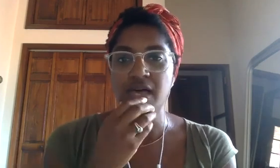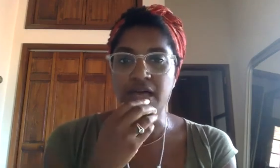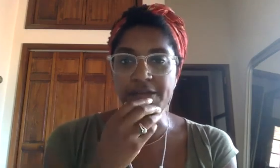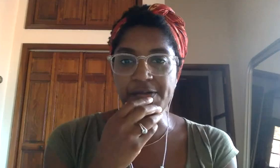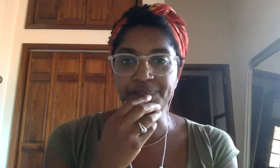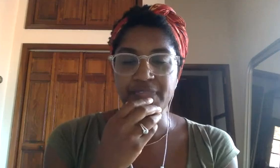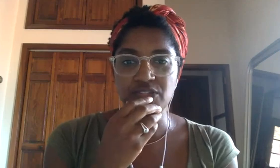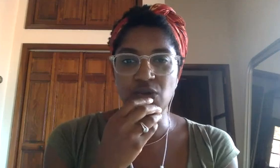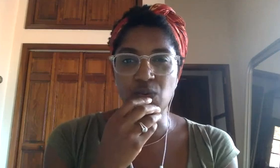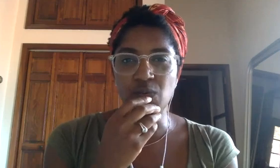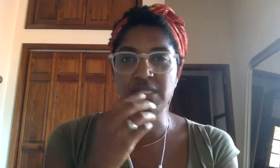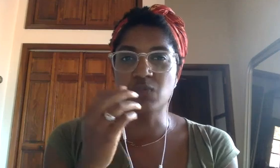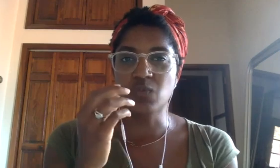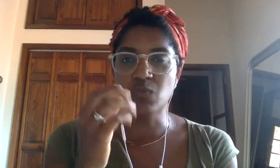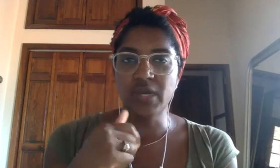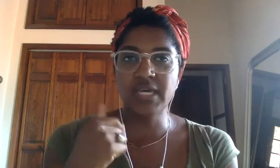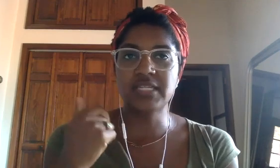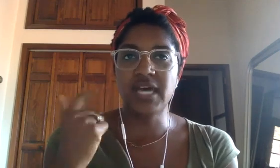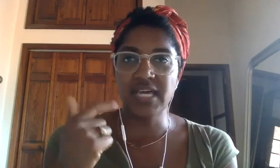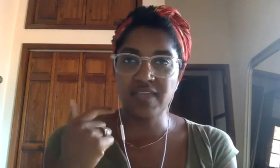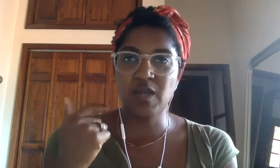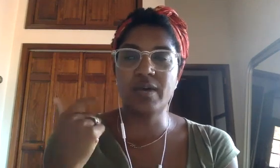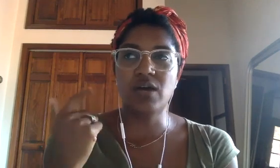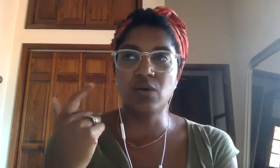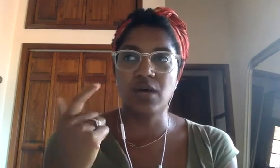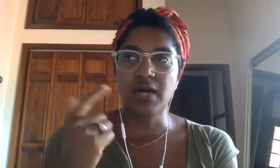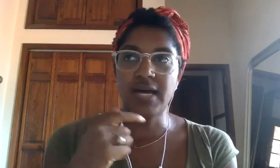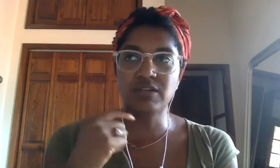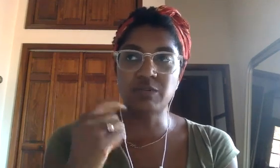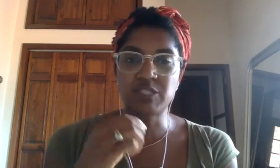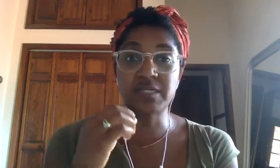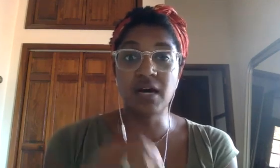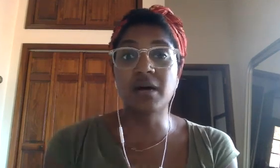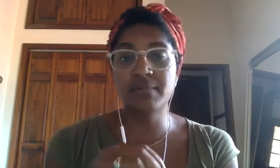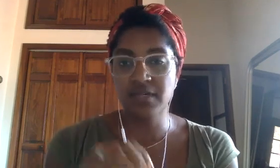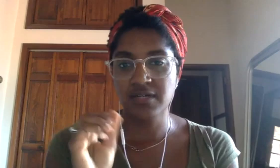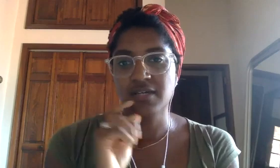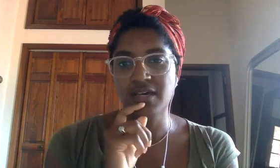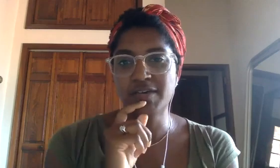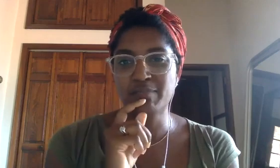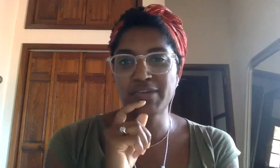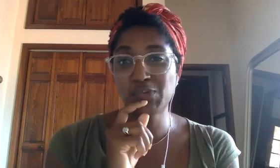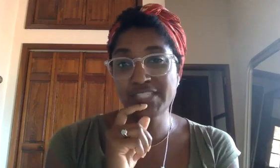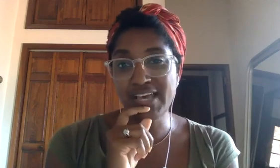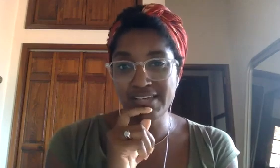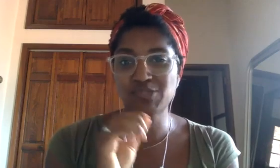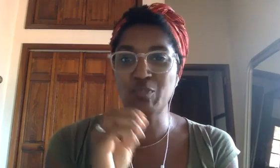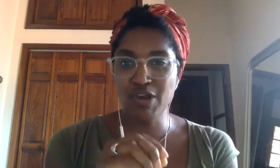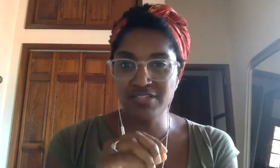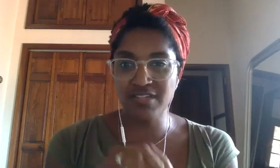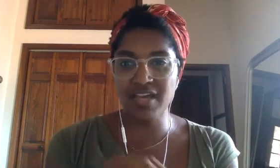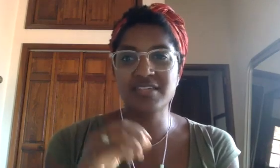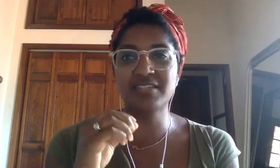classroom. So when I think about how communities become minoritized